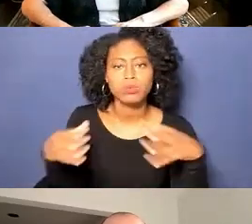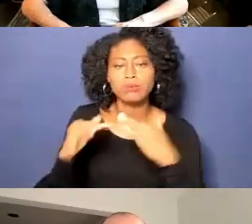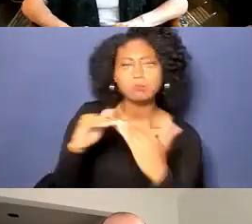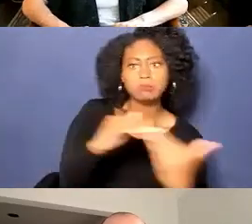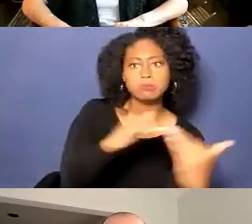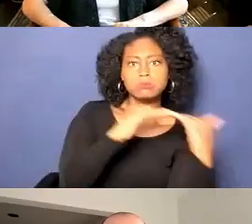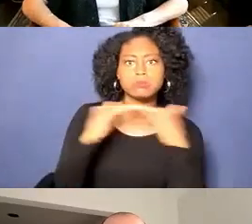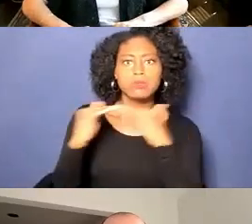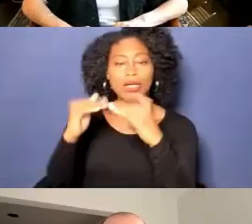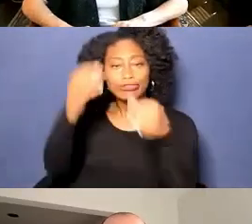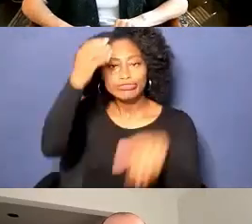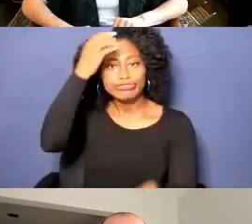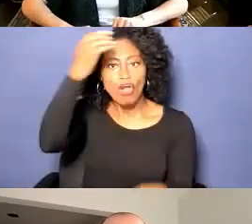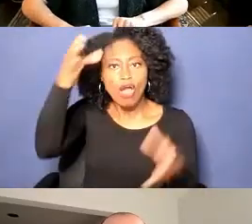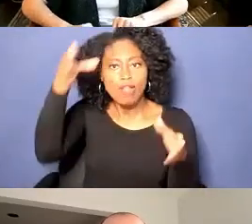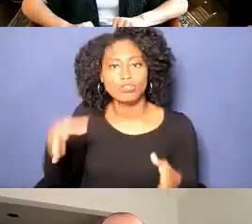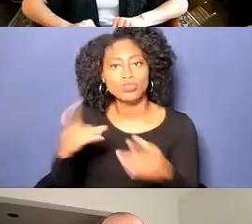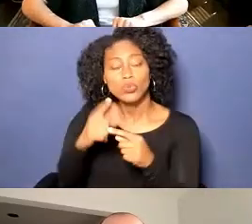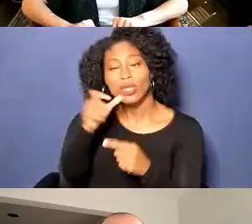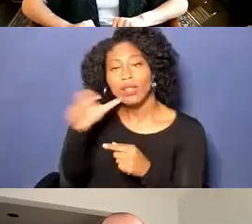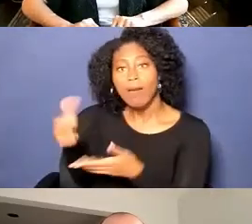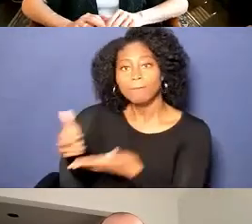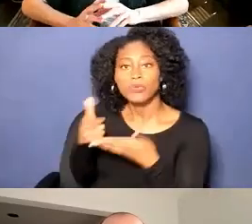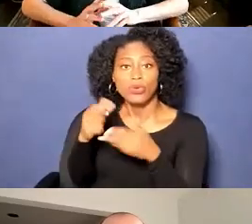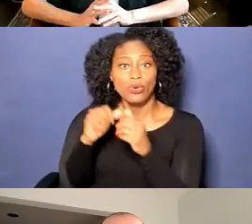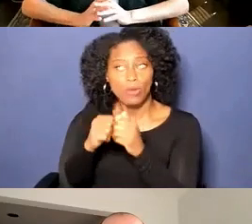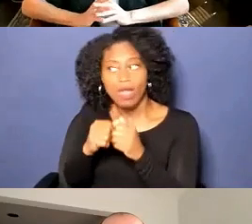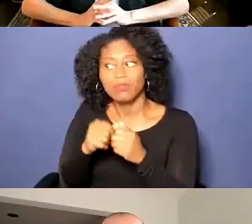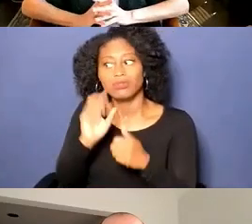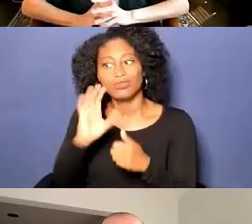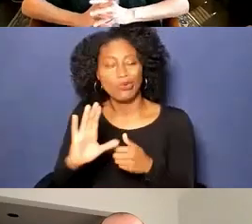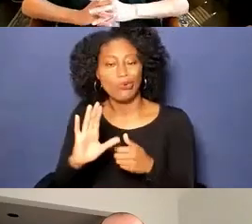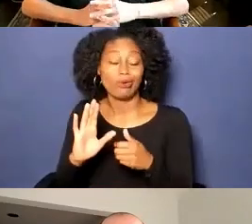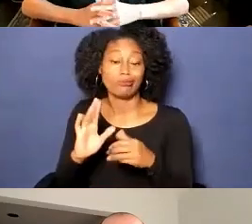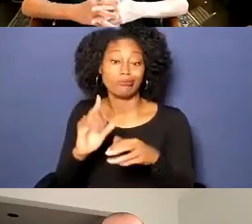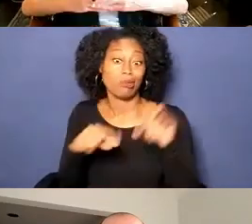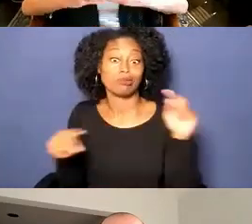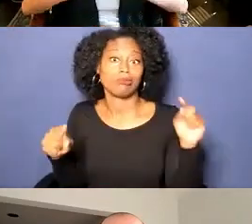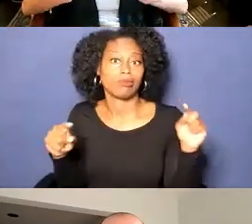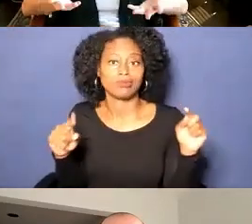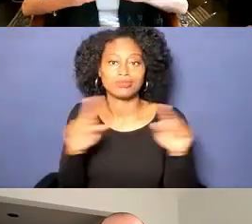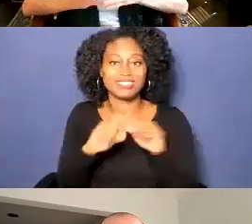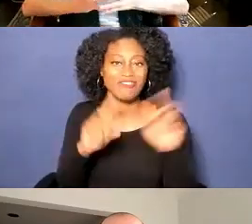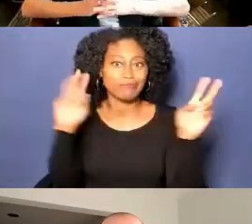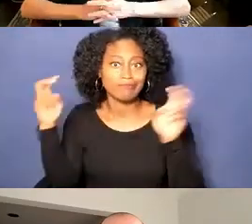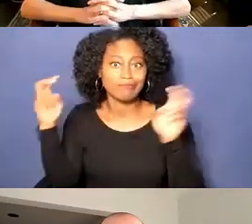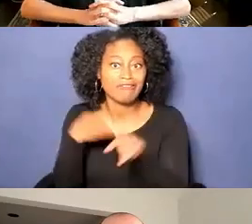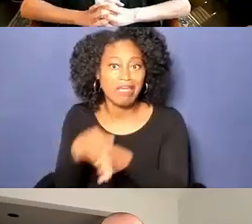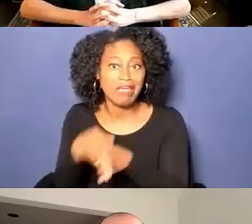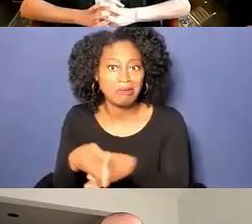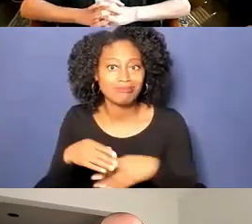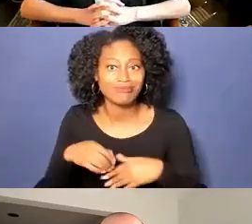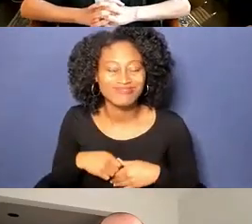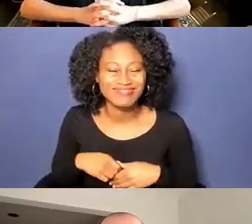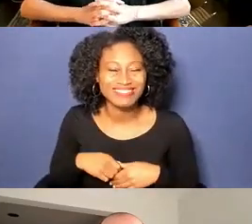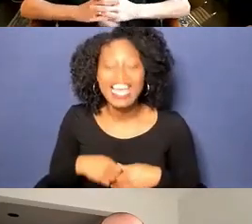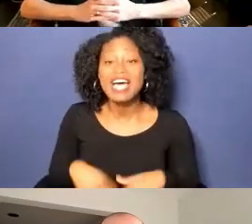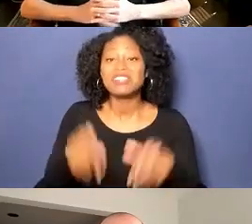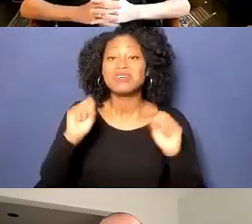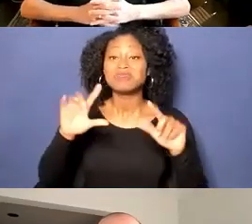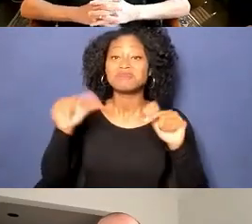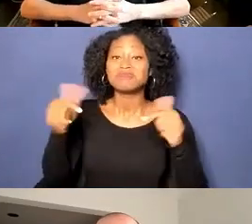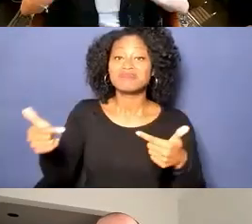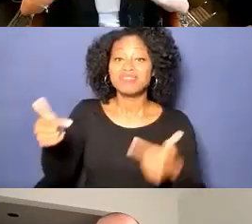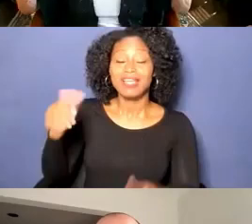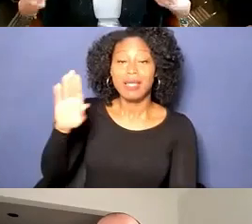awardees. With that sort of overview, I want to turn it over to Barbara Schneider, who will focus